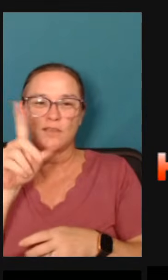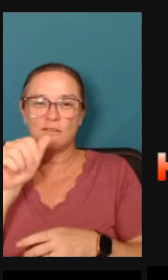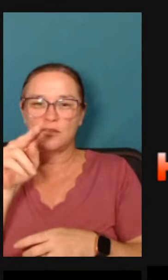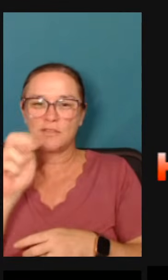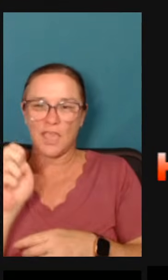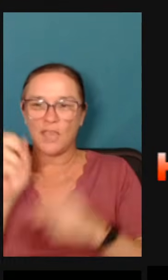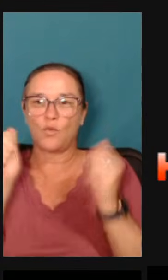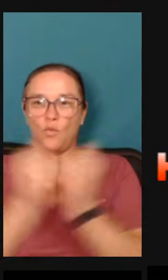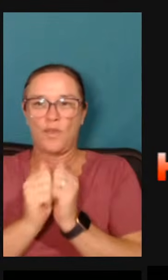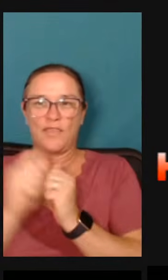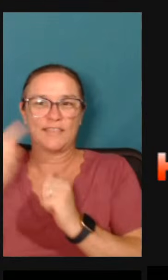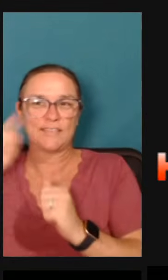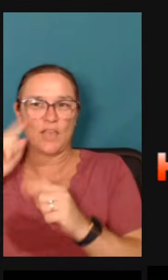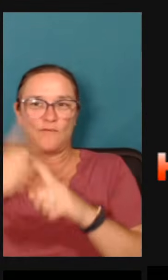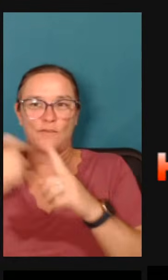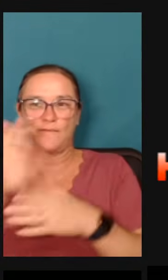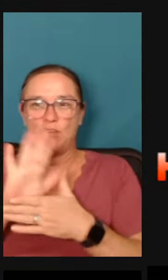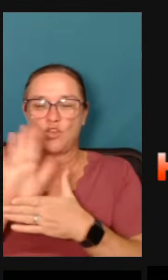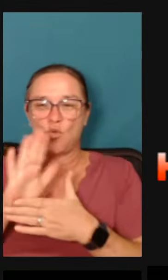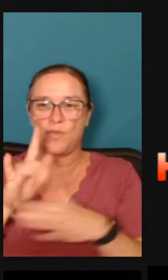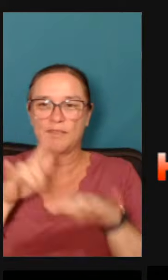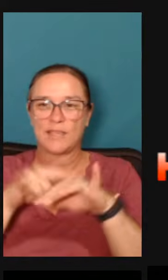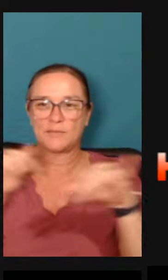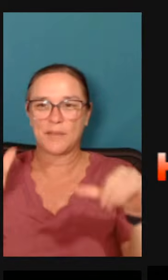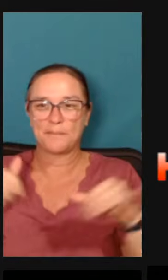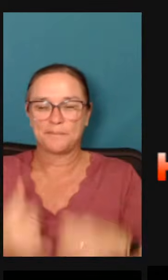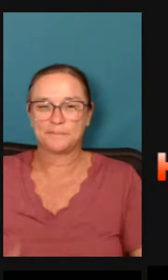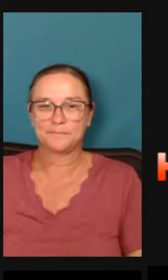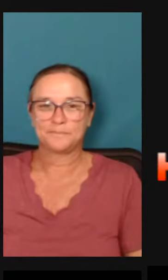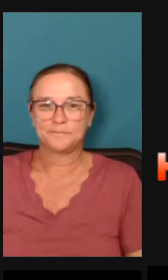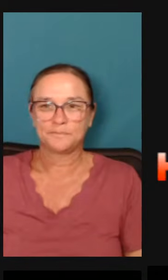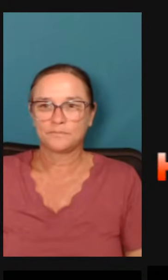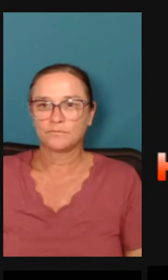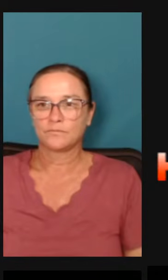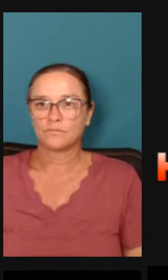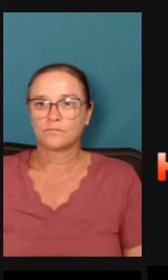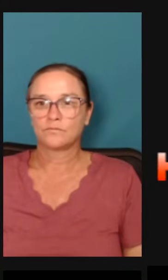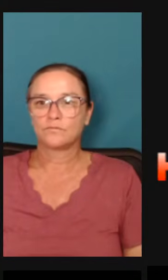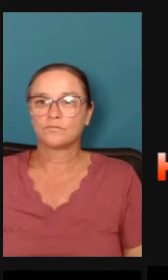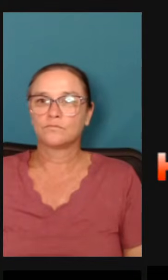far. Pretty sizable too early in the day. chunks.